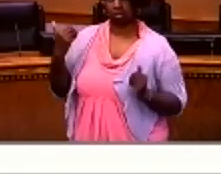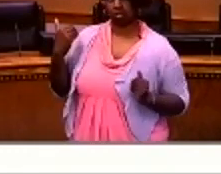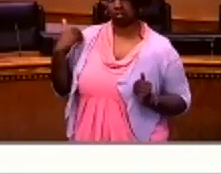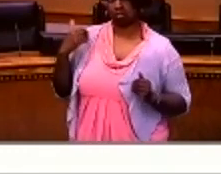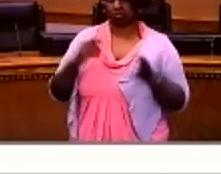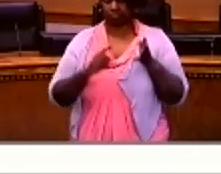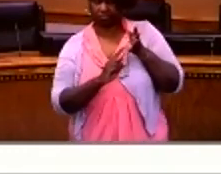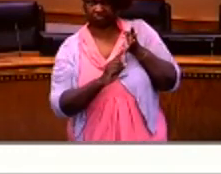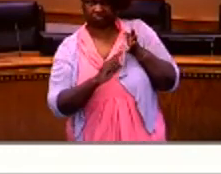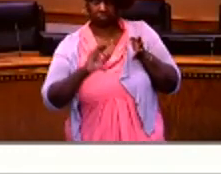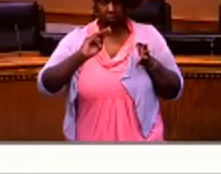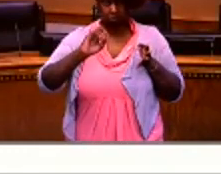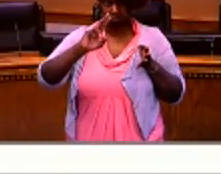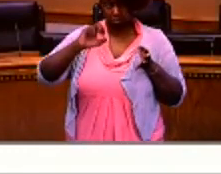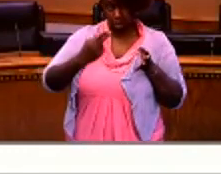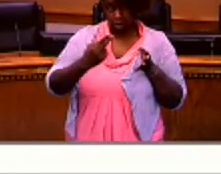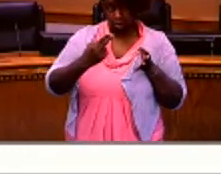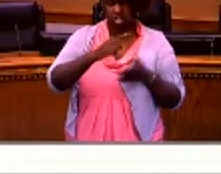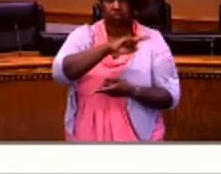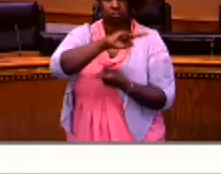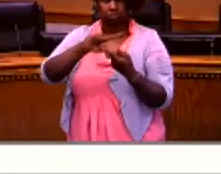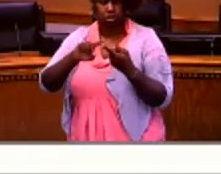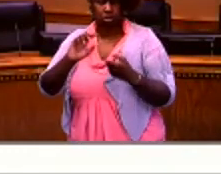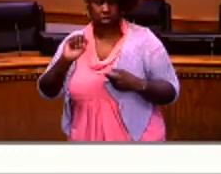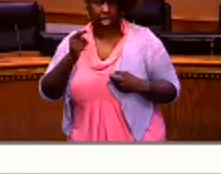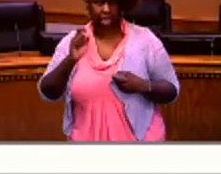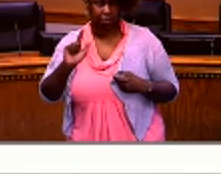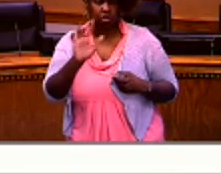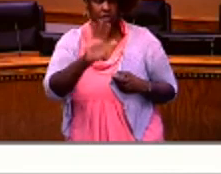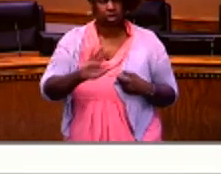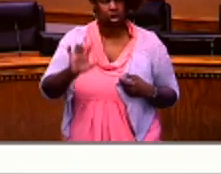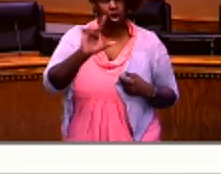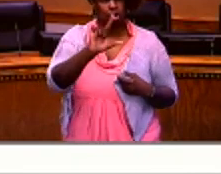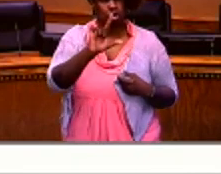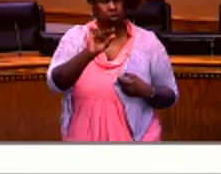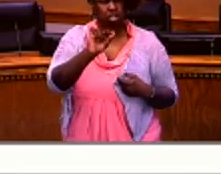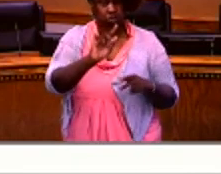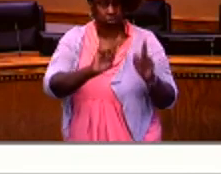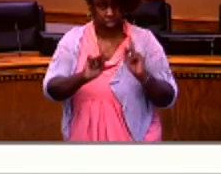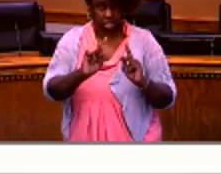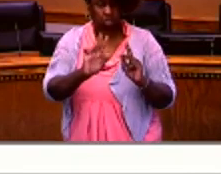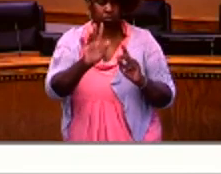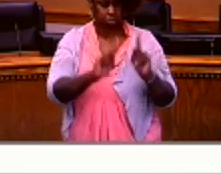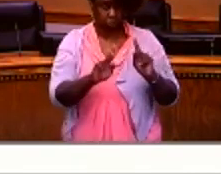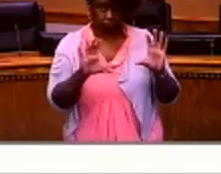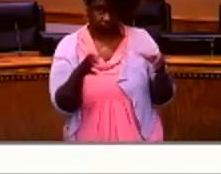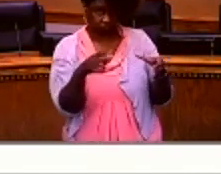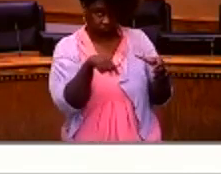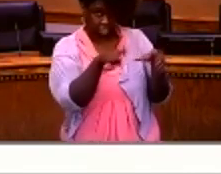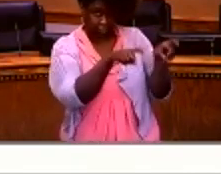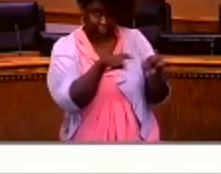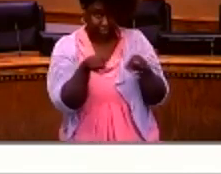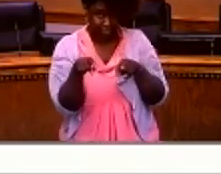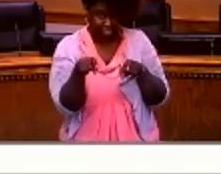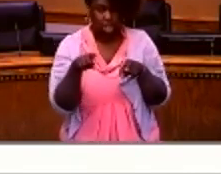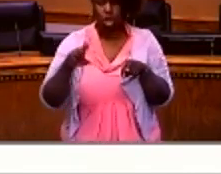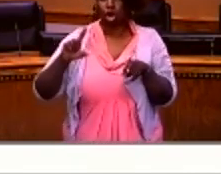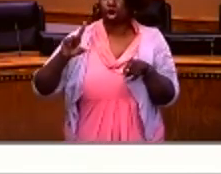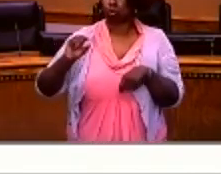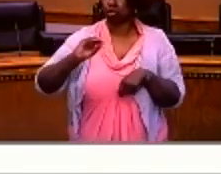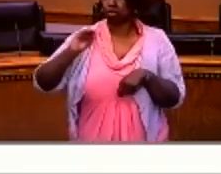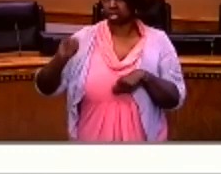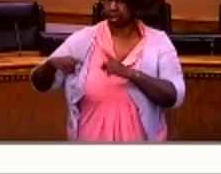and into early April, we were running about 20% positive in our testing returns. One day we were even at